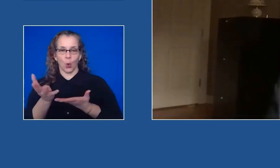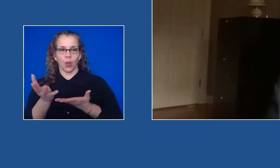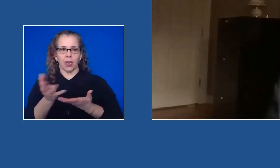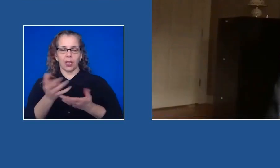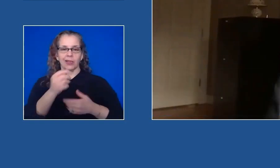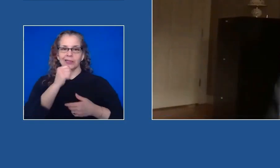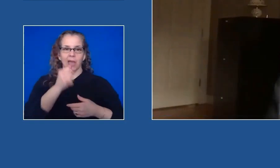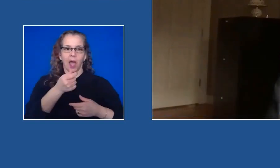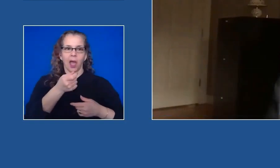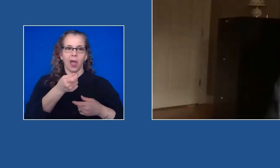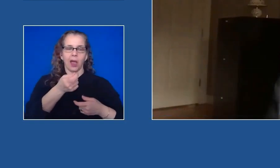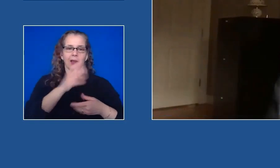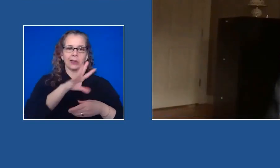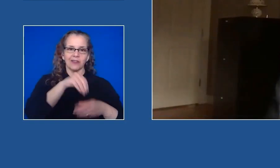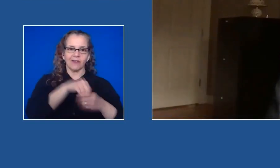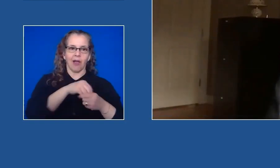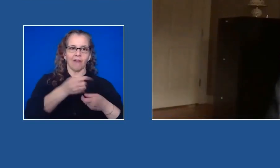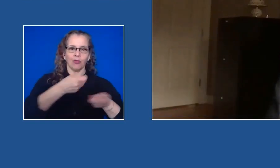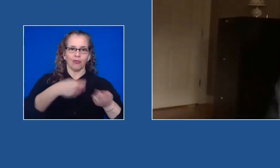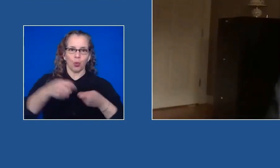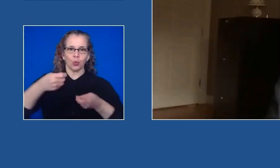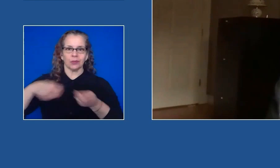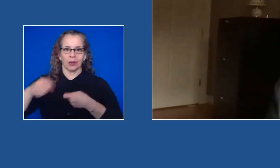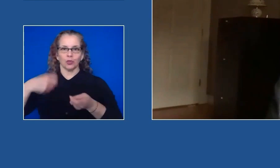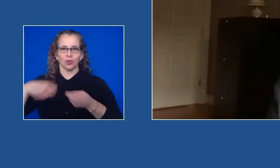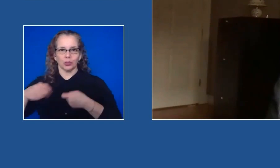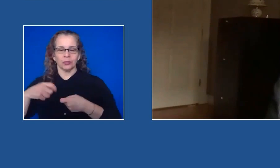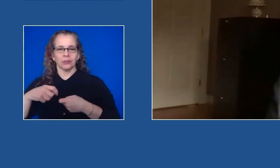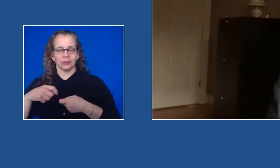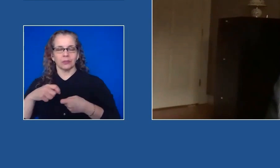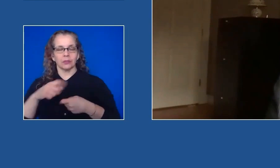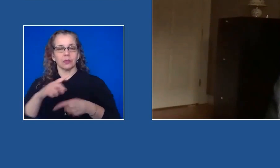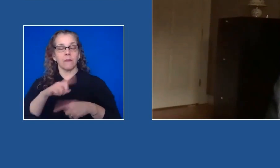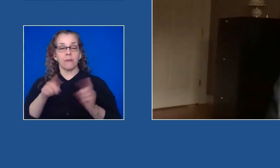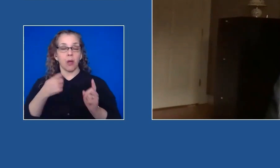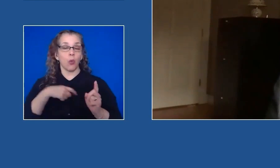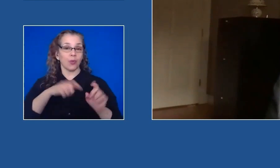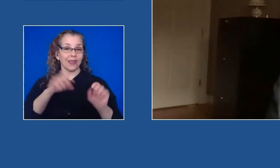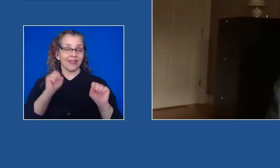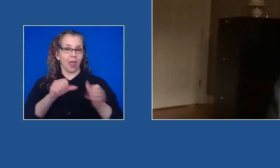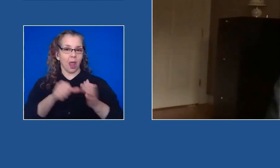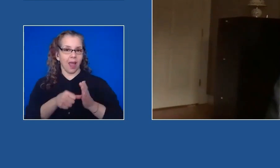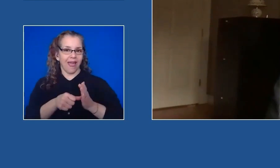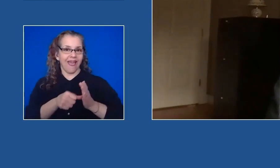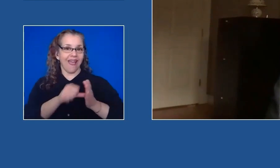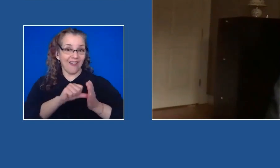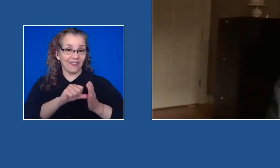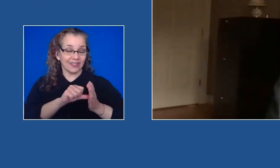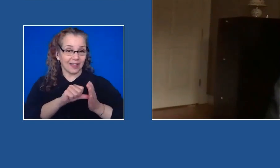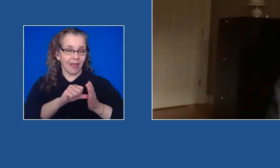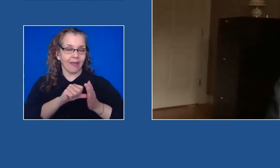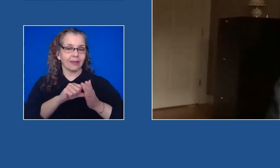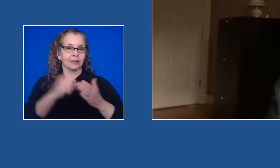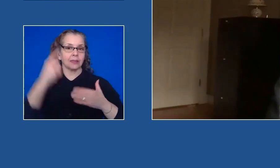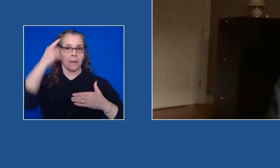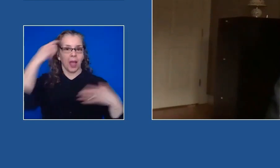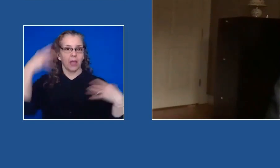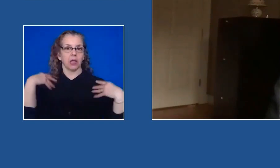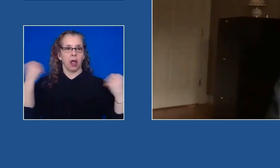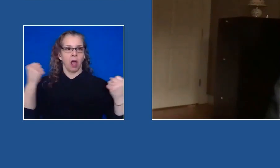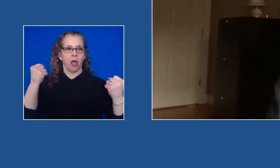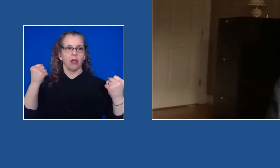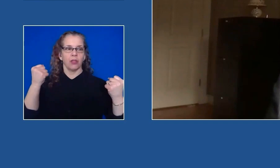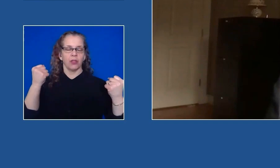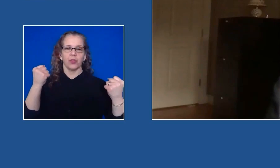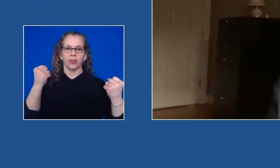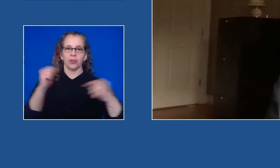rotations. But I think what we can do is emphasize mental health crises and mental health training a little bit more formally into